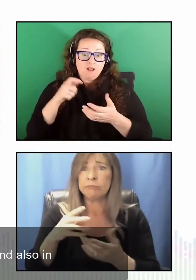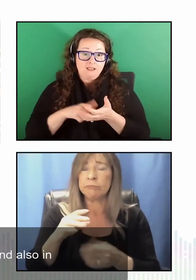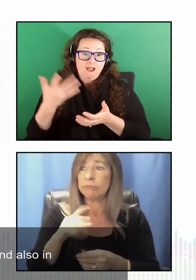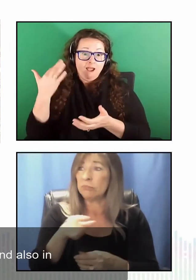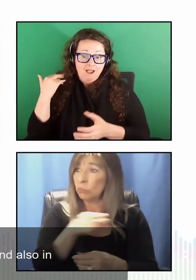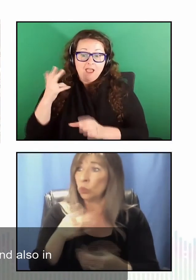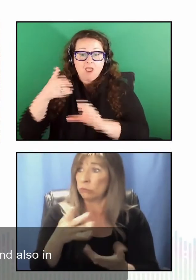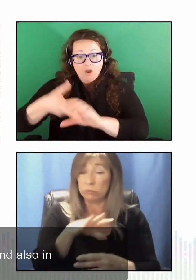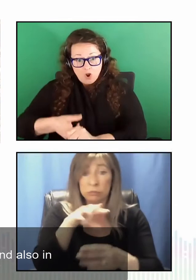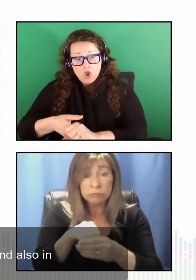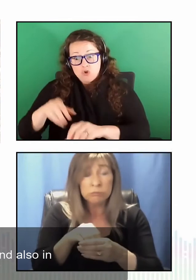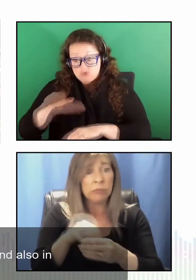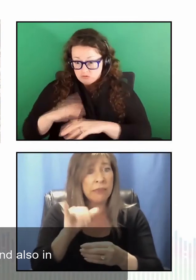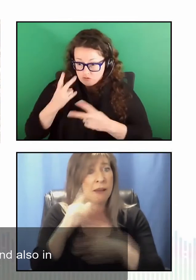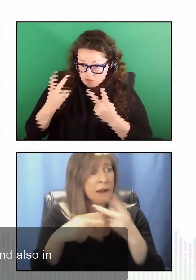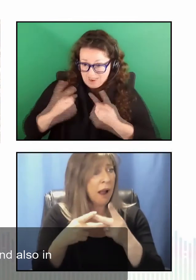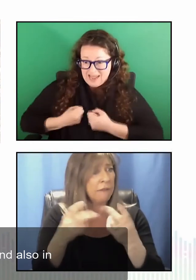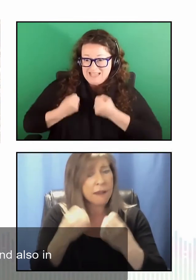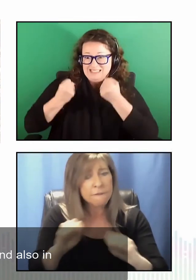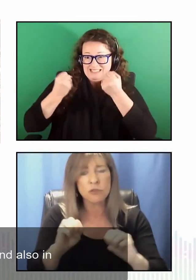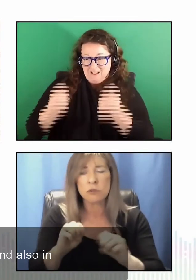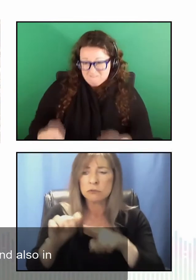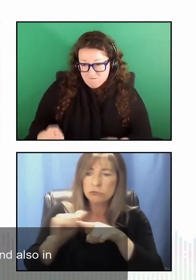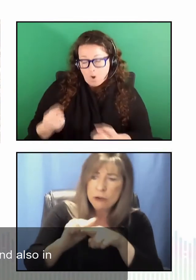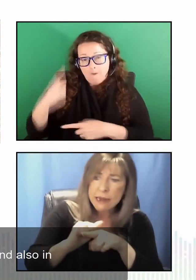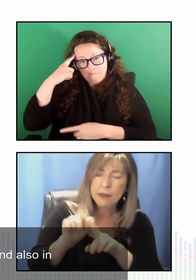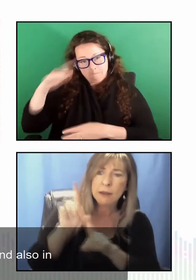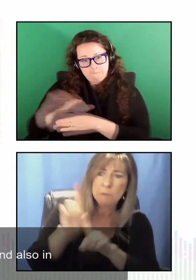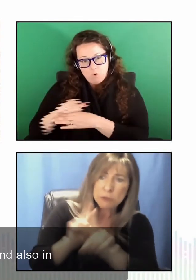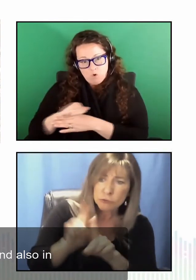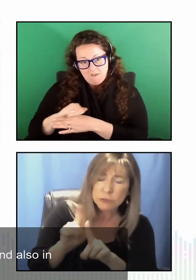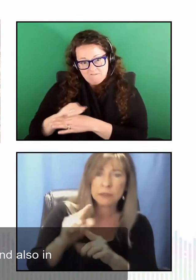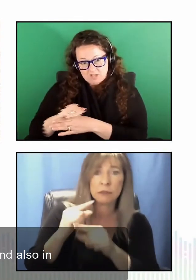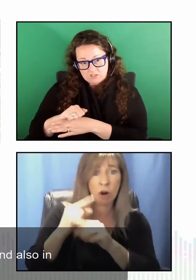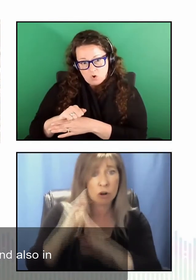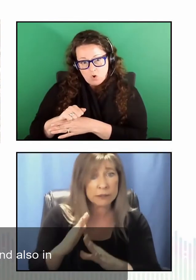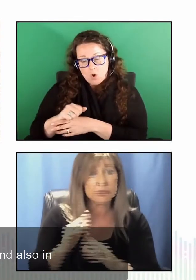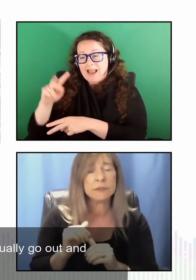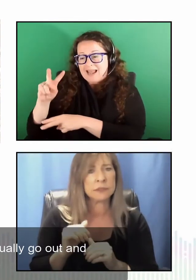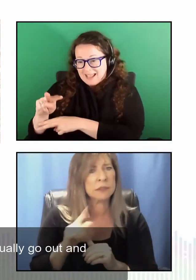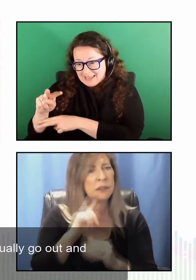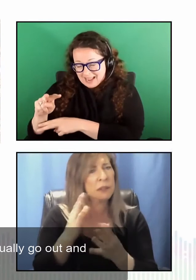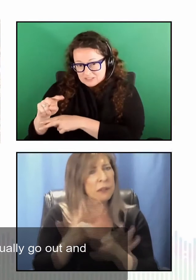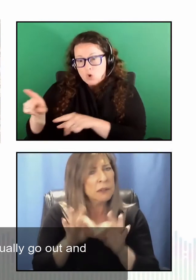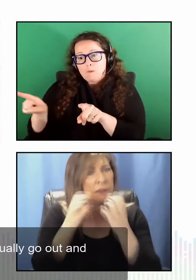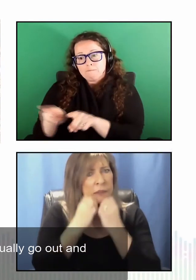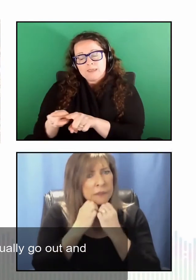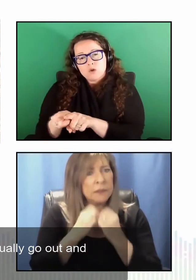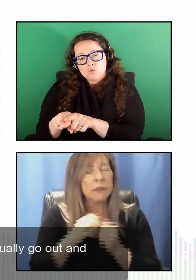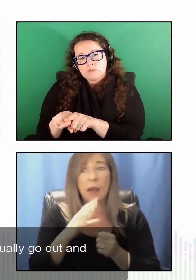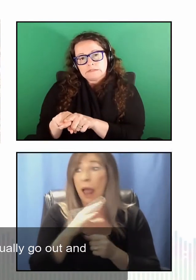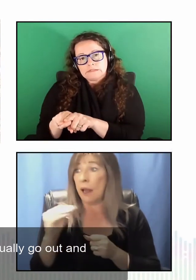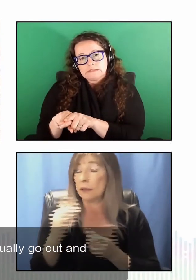involves the training and mentoring of guardians, and also in